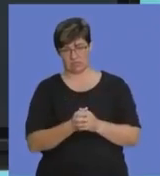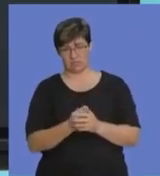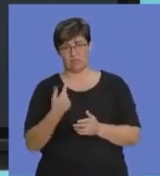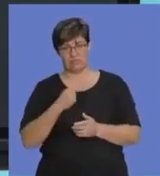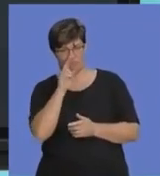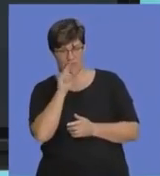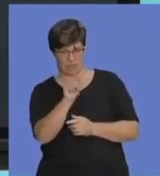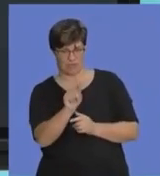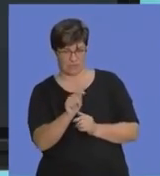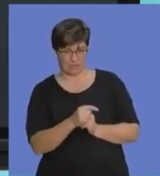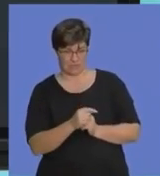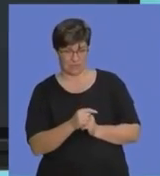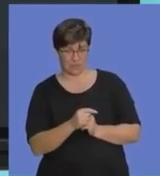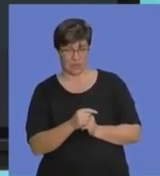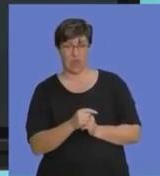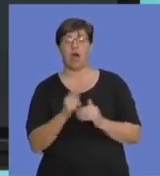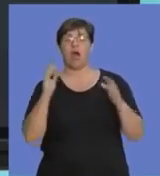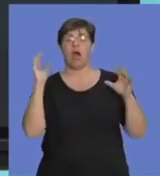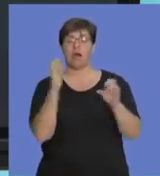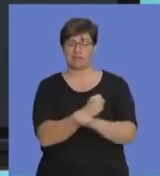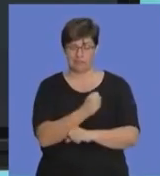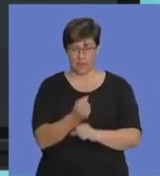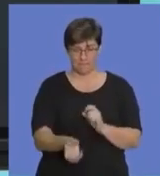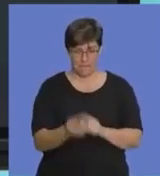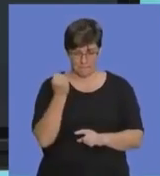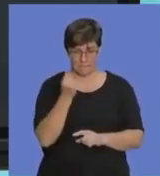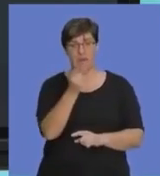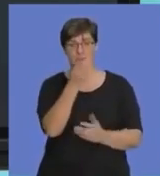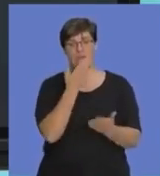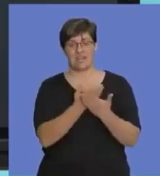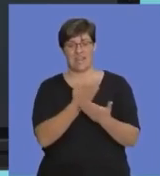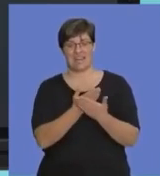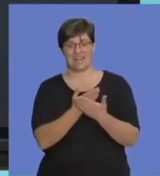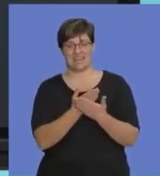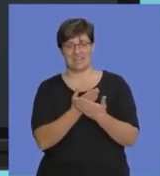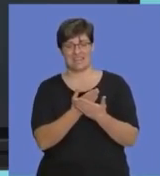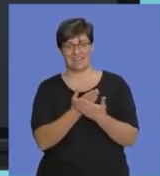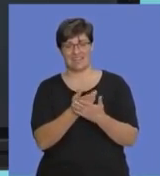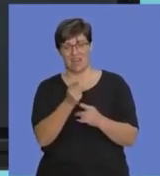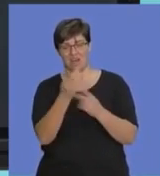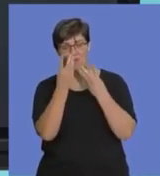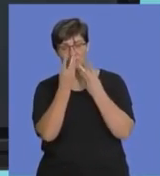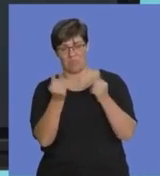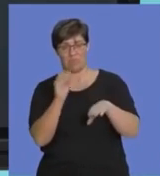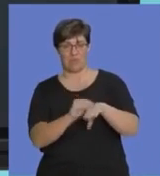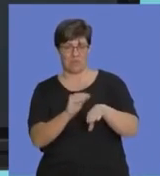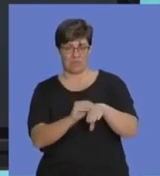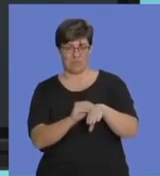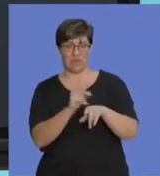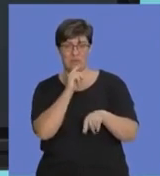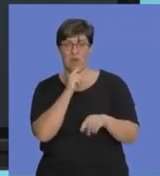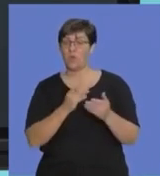decreasing the interest. So that's what we're looking at. And when you have that, you really need to be able to then solve